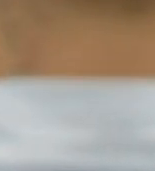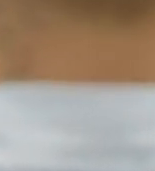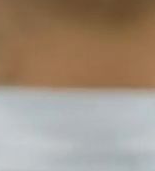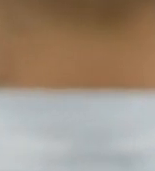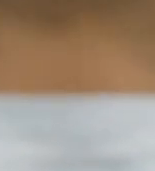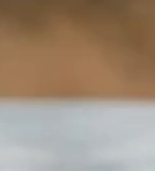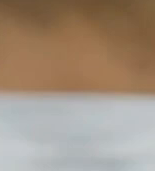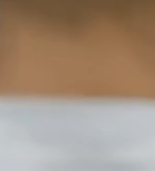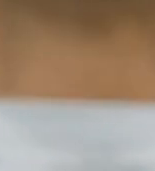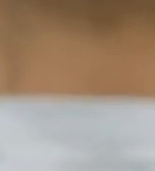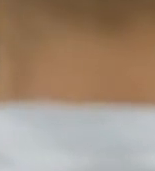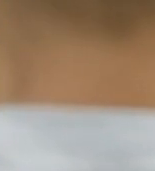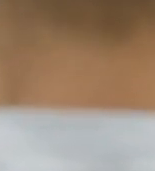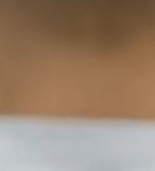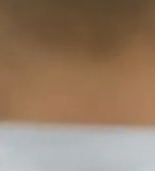and joy.